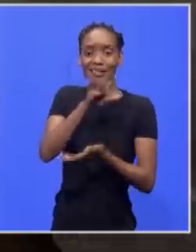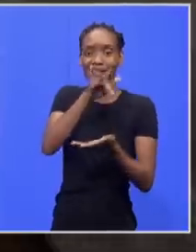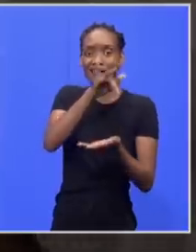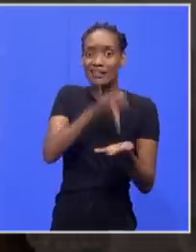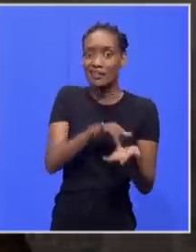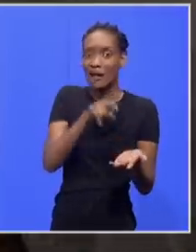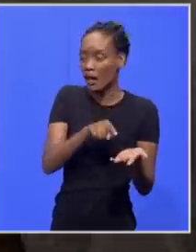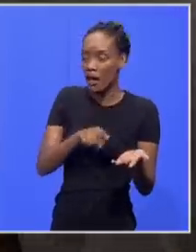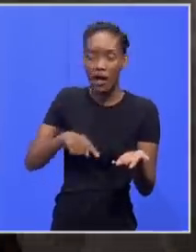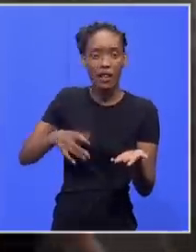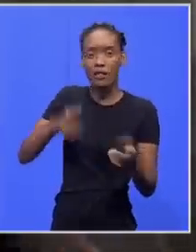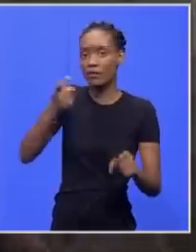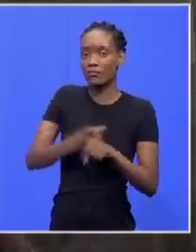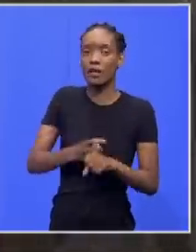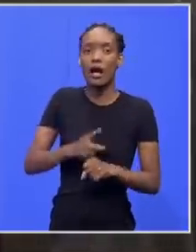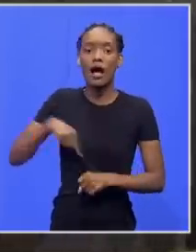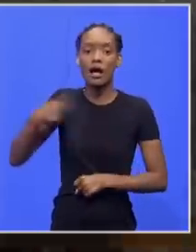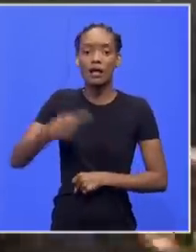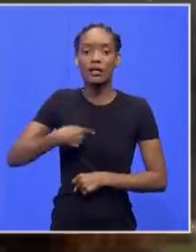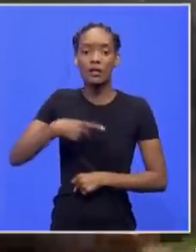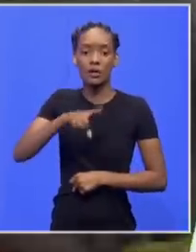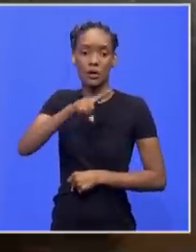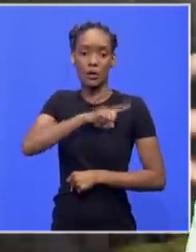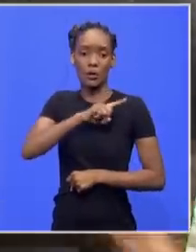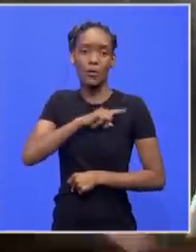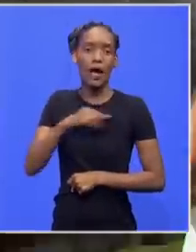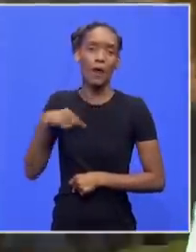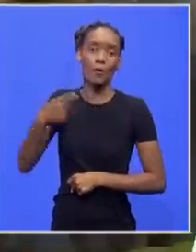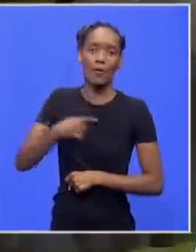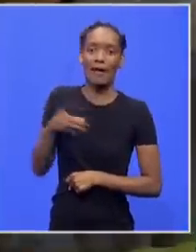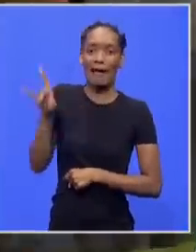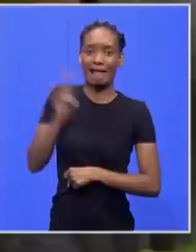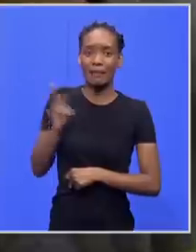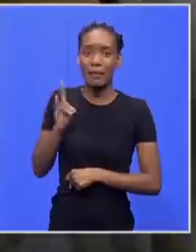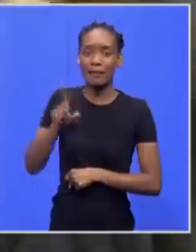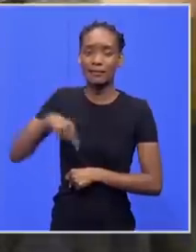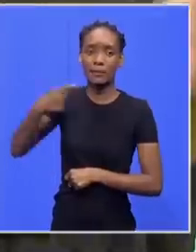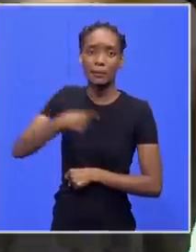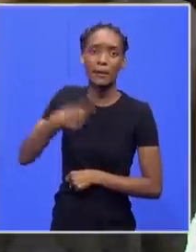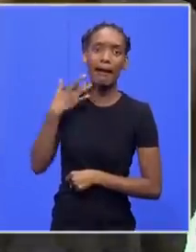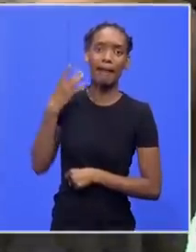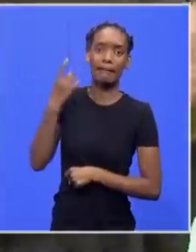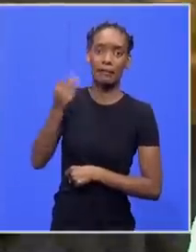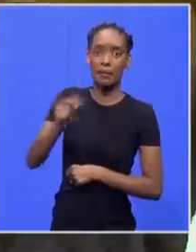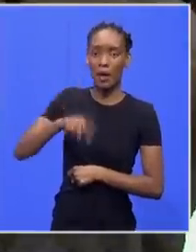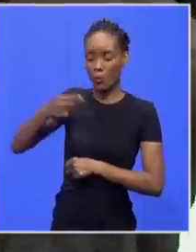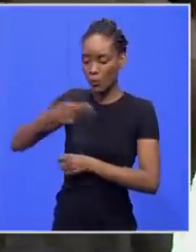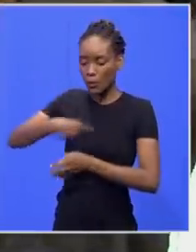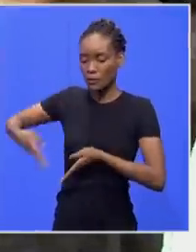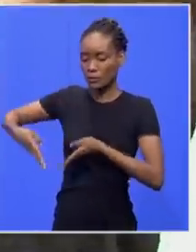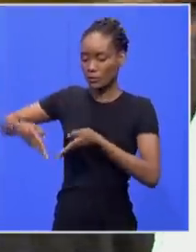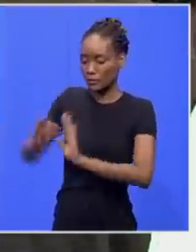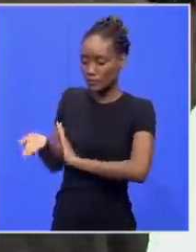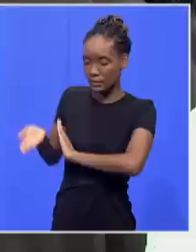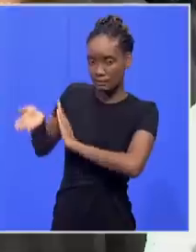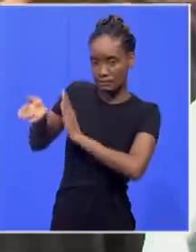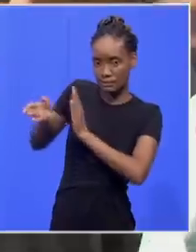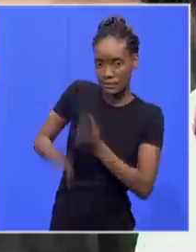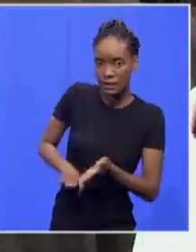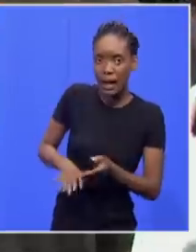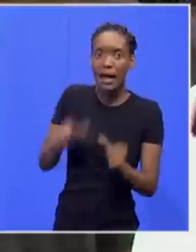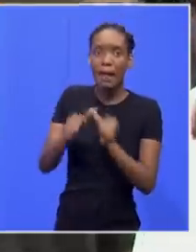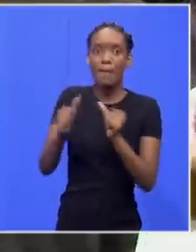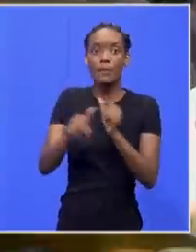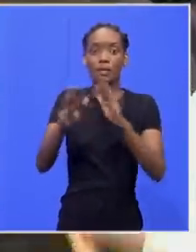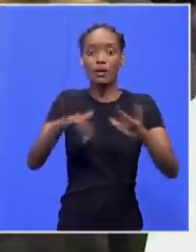clinic of Lindela, because we are dog, we are animal. Let us to die in the street when we're walking. It's better everyone they